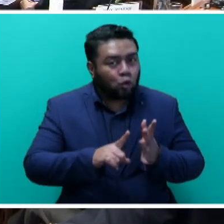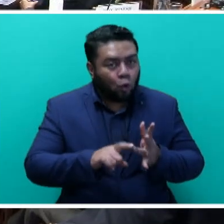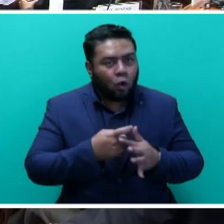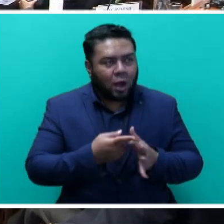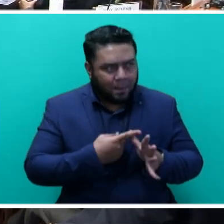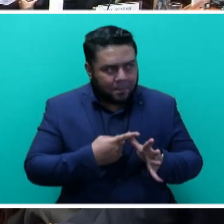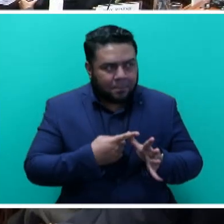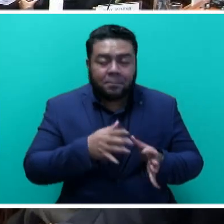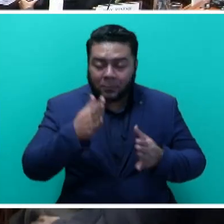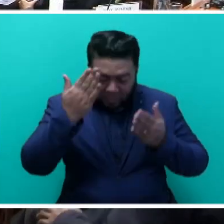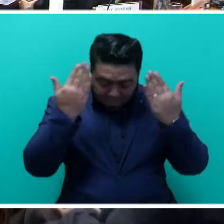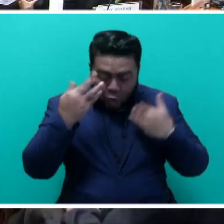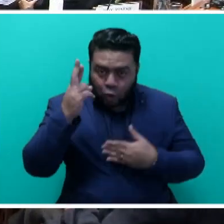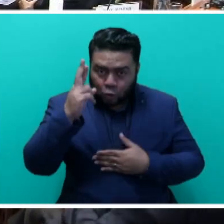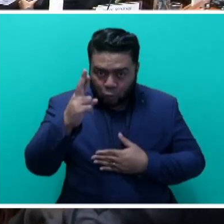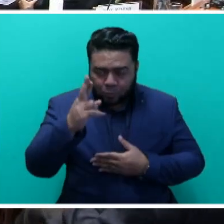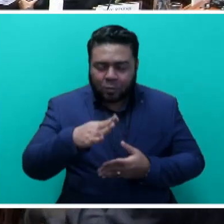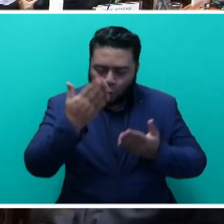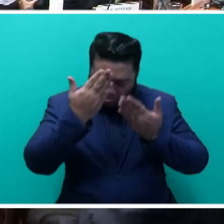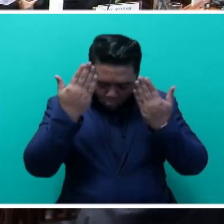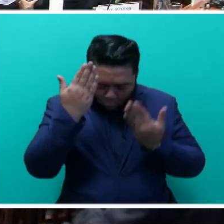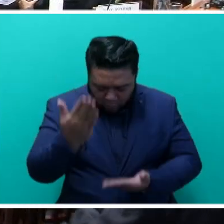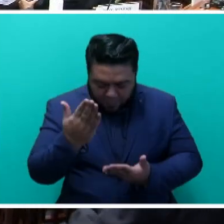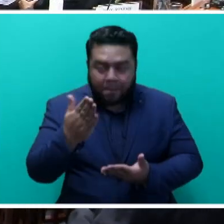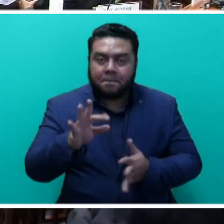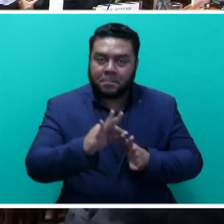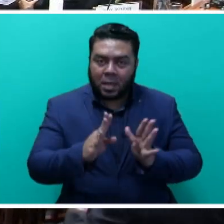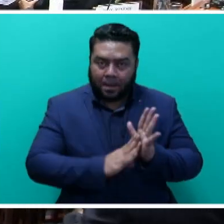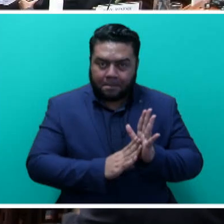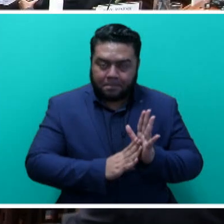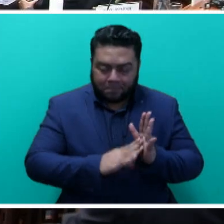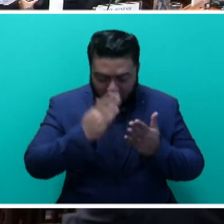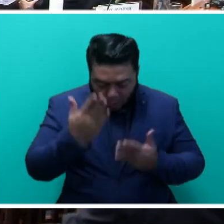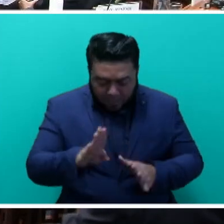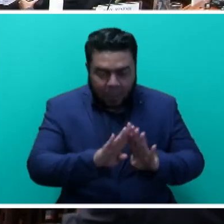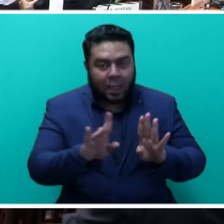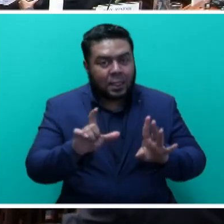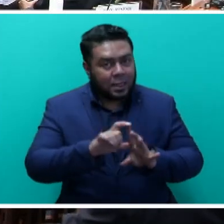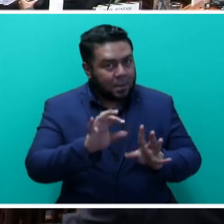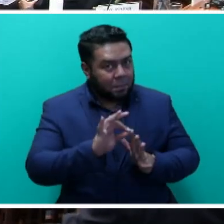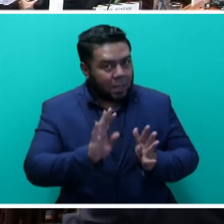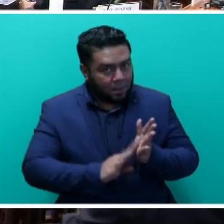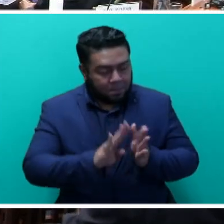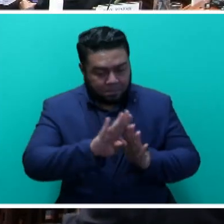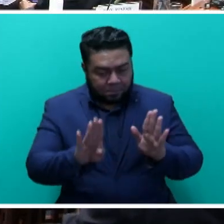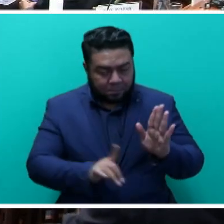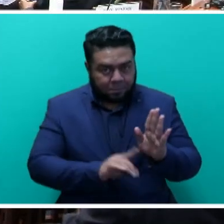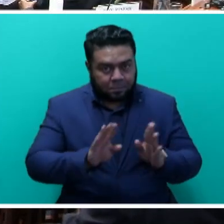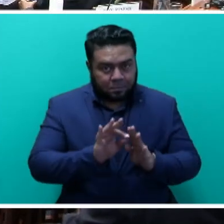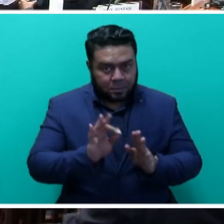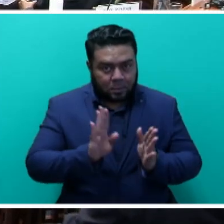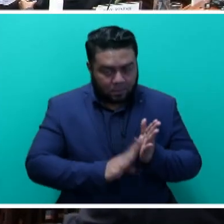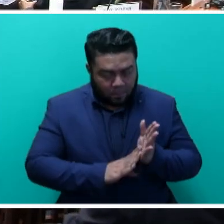Mr. Speaker, sir, the Honourable Prime Minister, the Honourable Deputy Prime Ministers, the